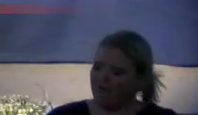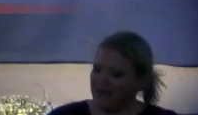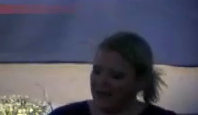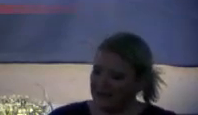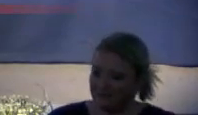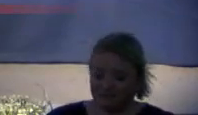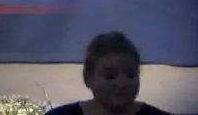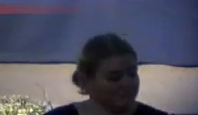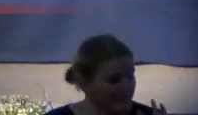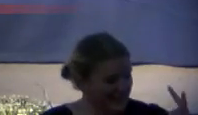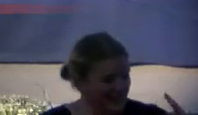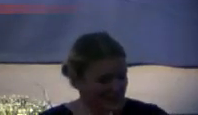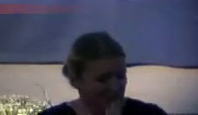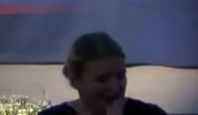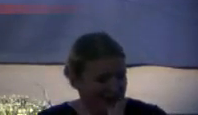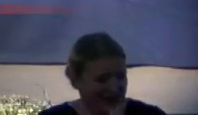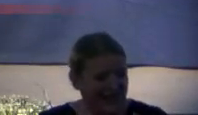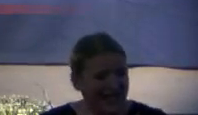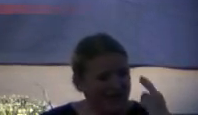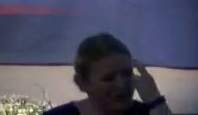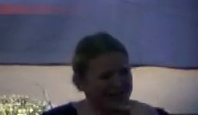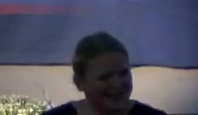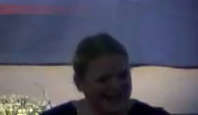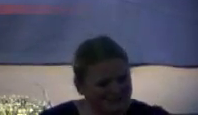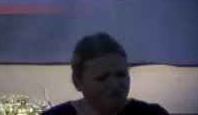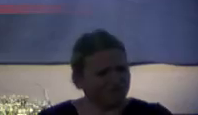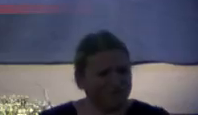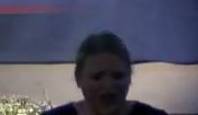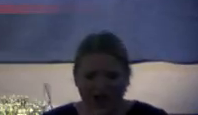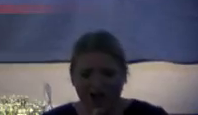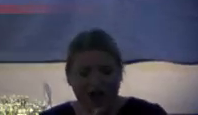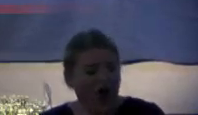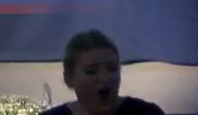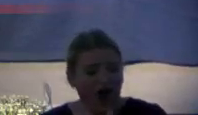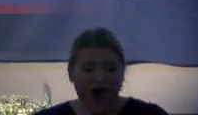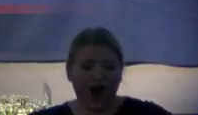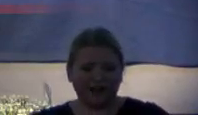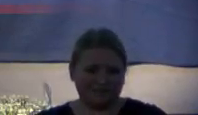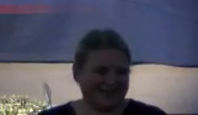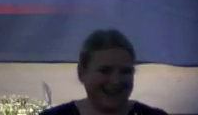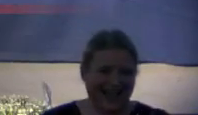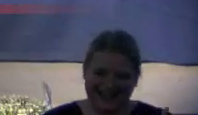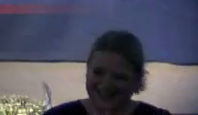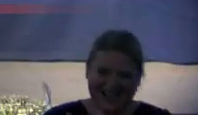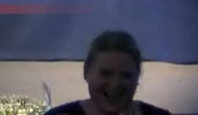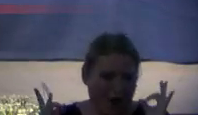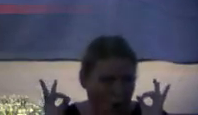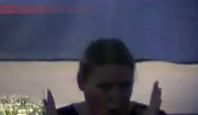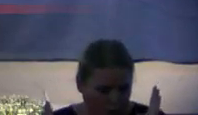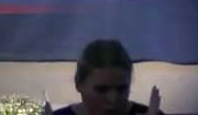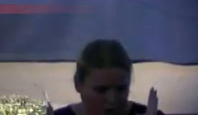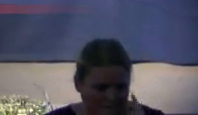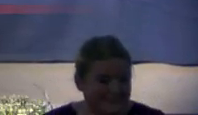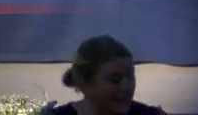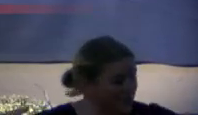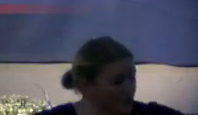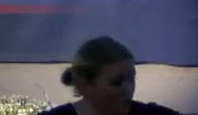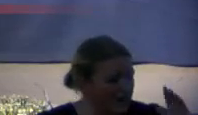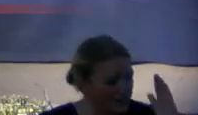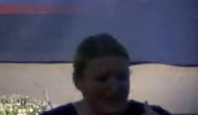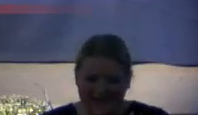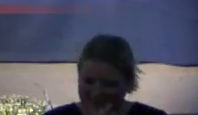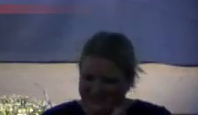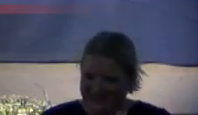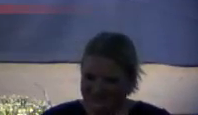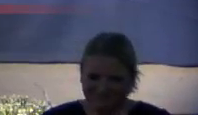sixth grade, when I discovered that as much as I enjoyed the arts, I always sang off key. However, the artists here will continue refining their talents